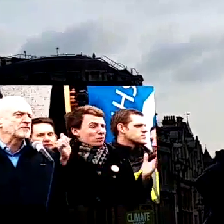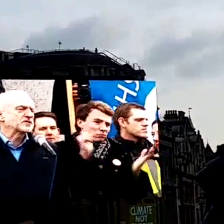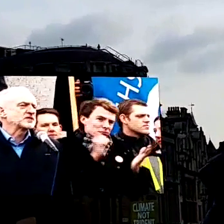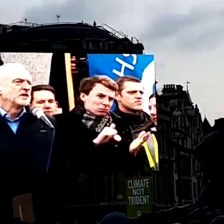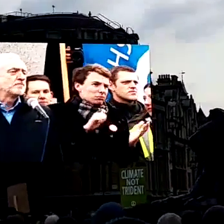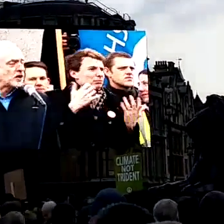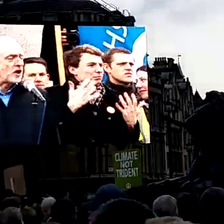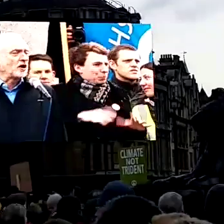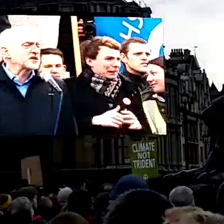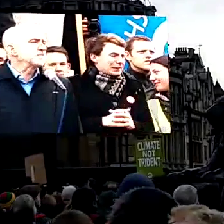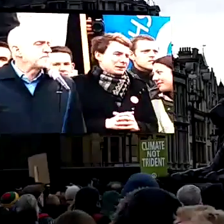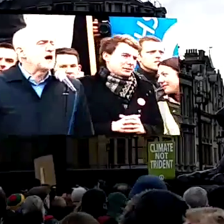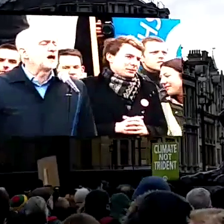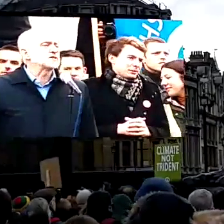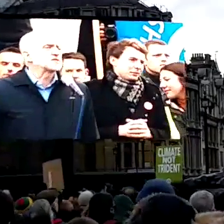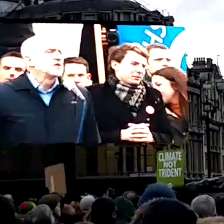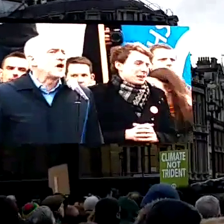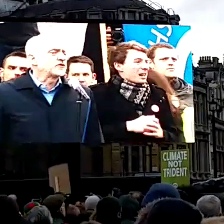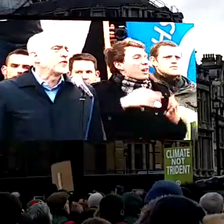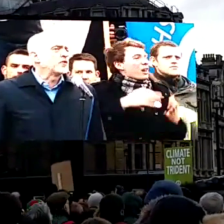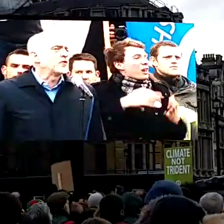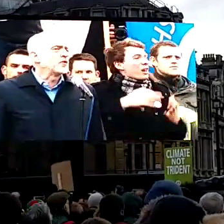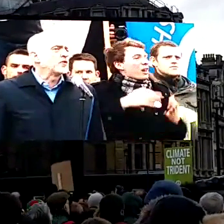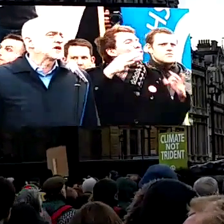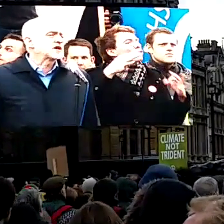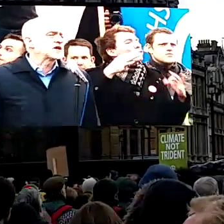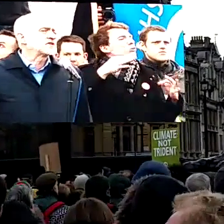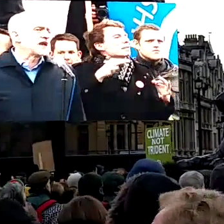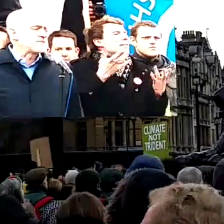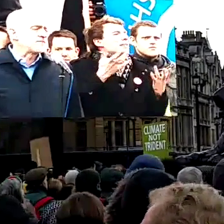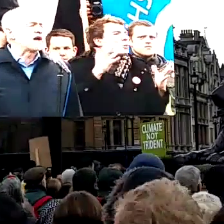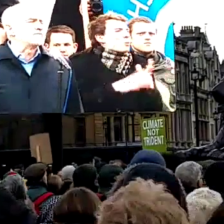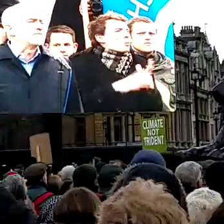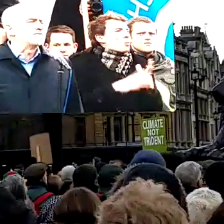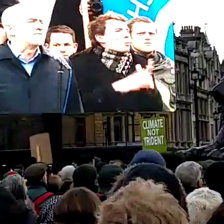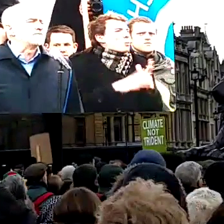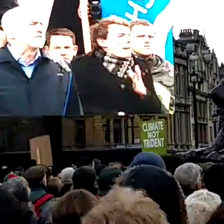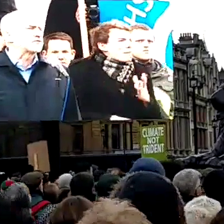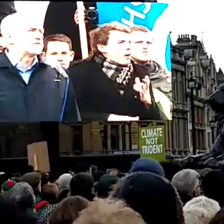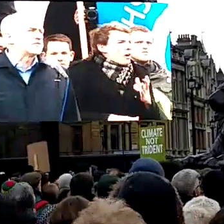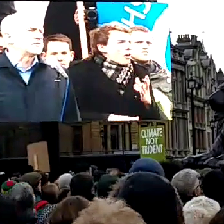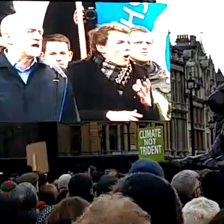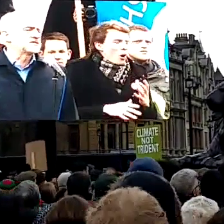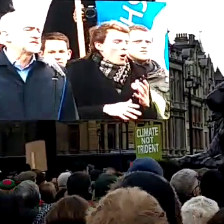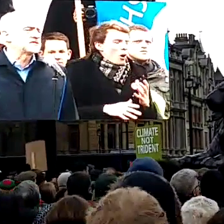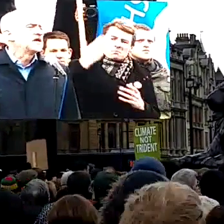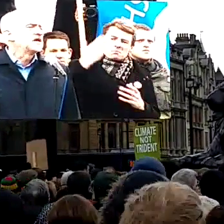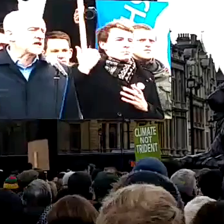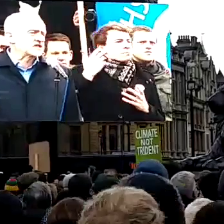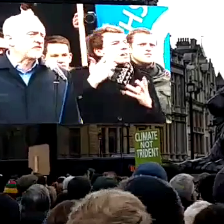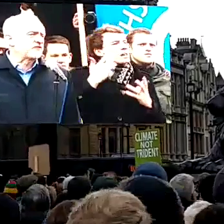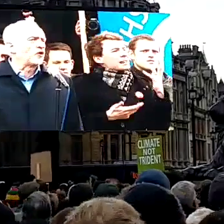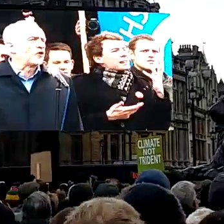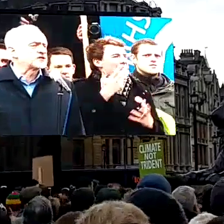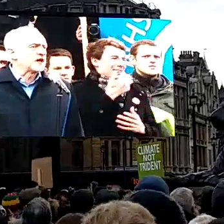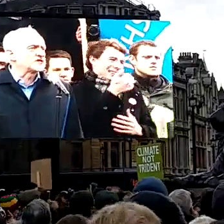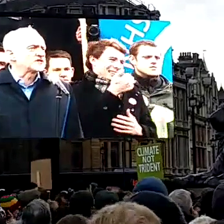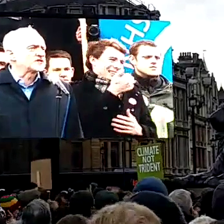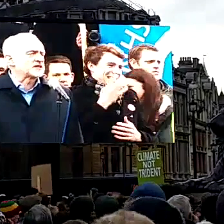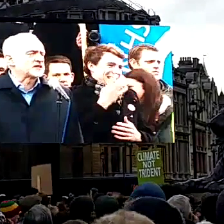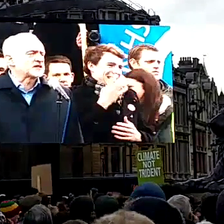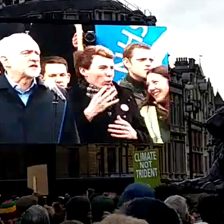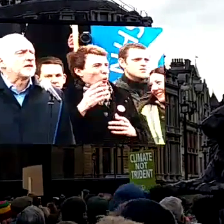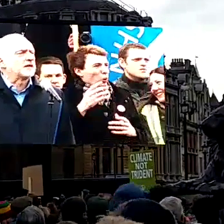came about because, in part, of the work of the Labour government from 1964